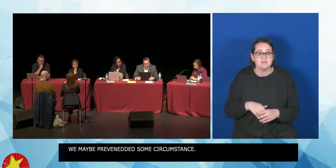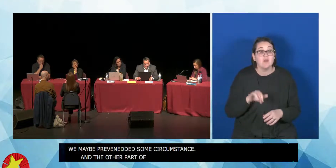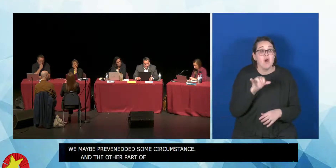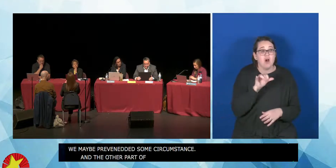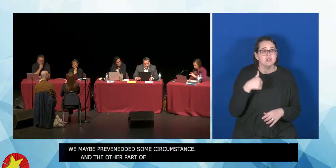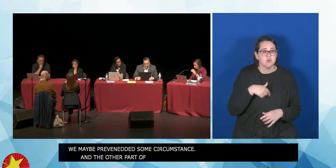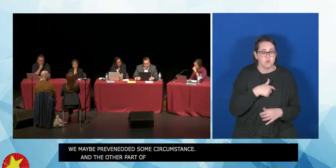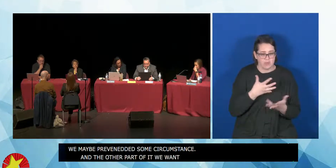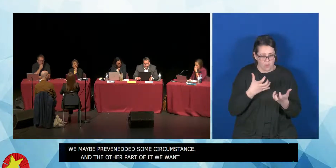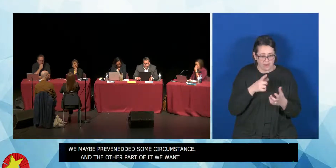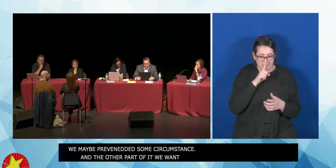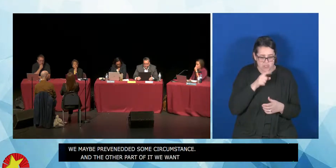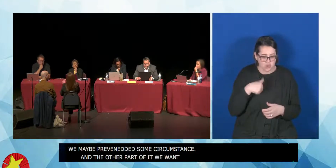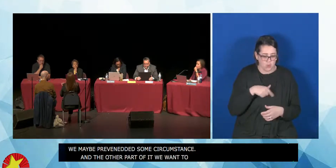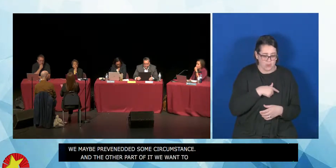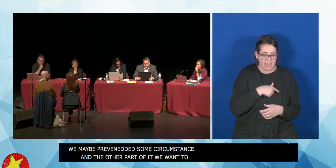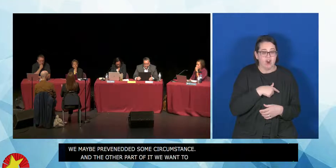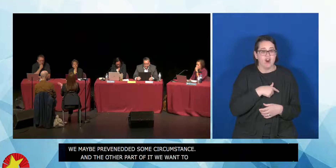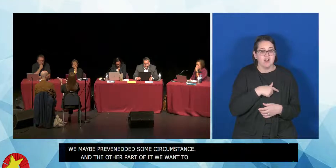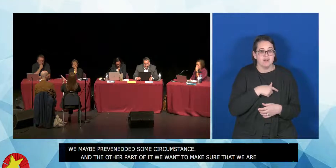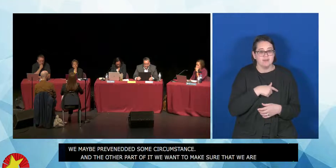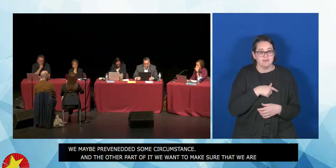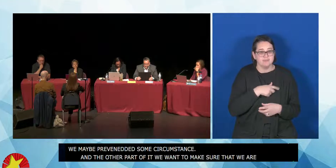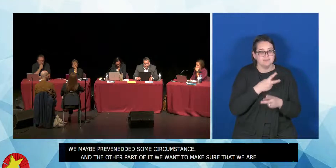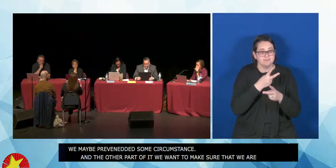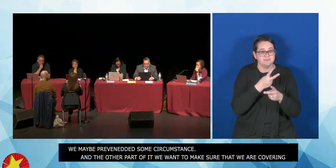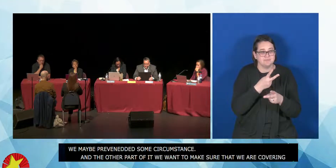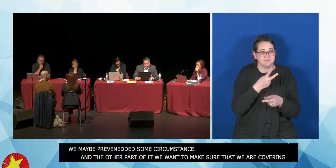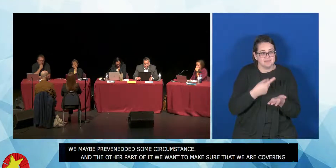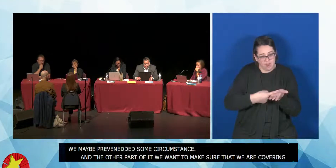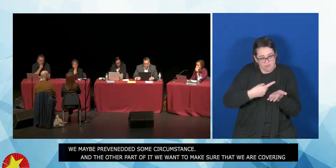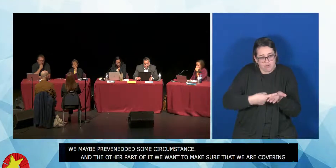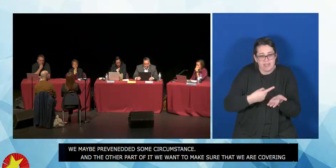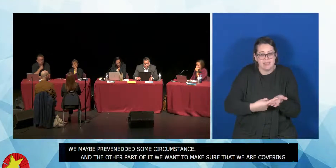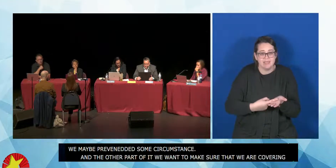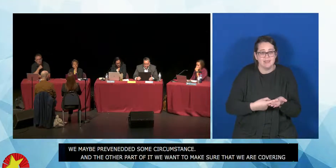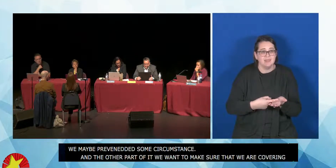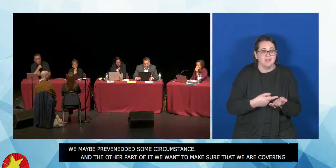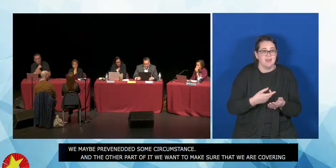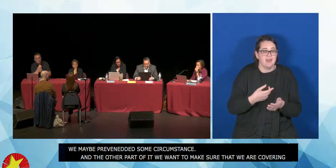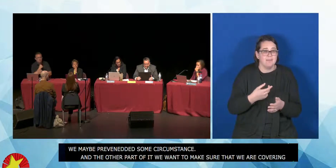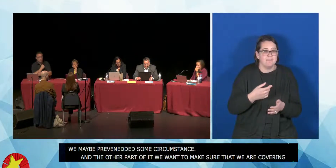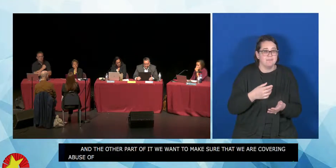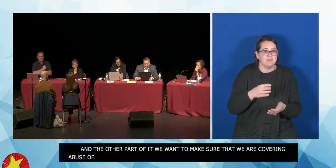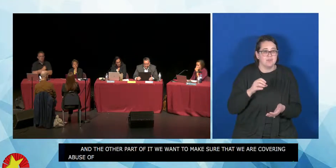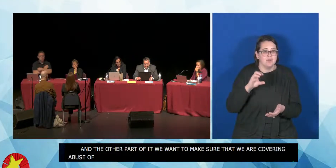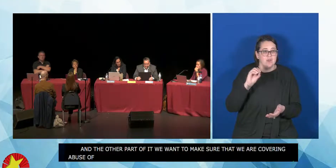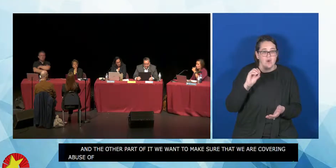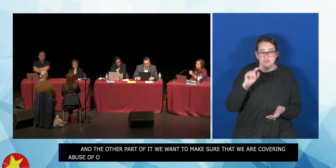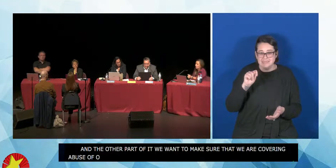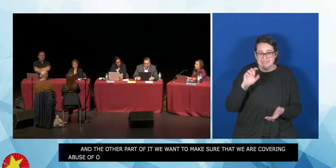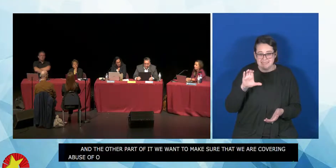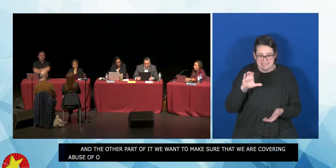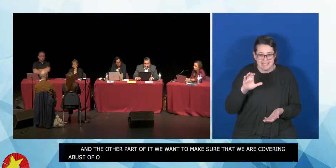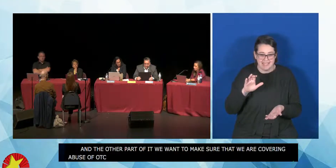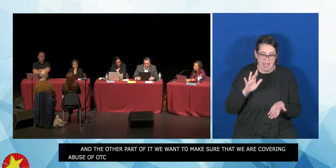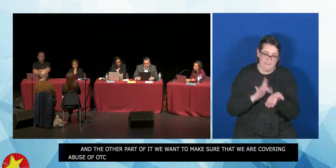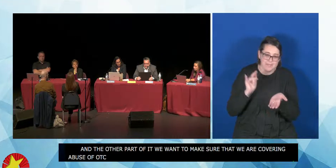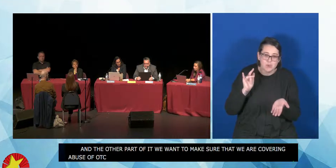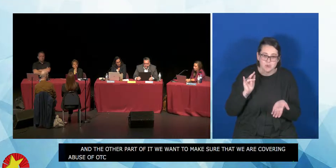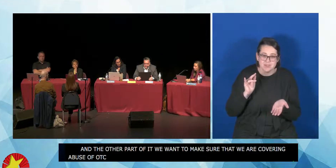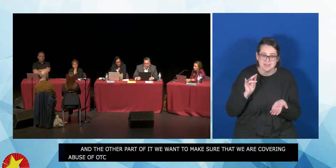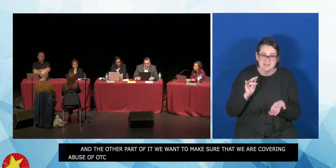covering abuse of OTC drugs as well, that they can be abused, abuse of prescription